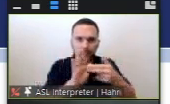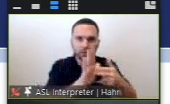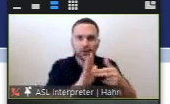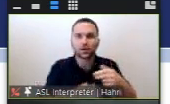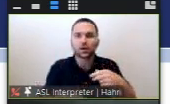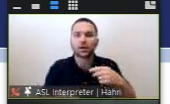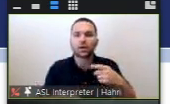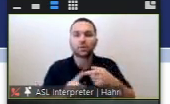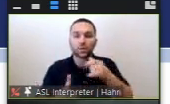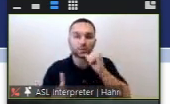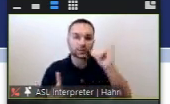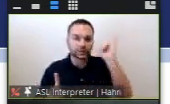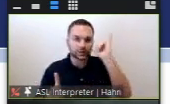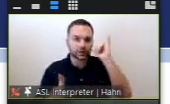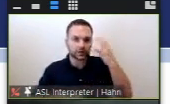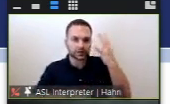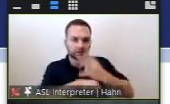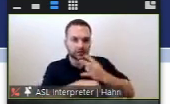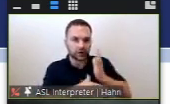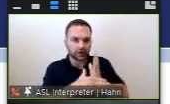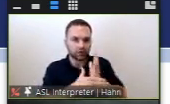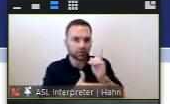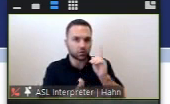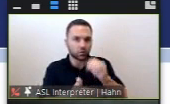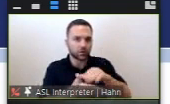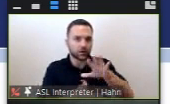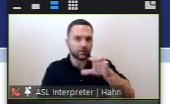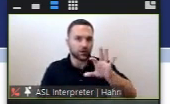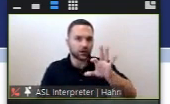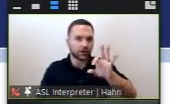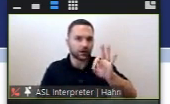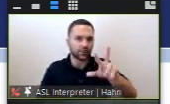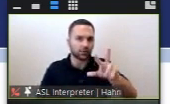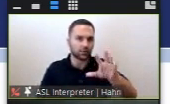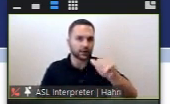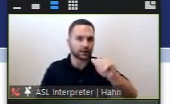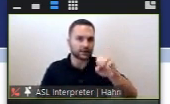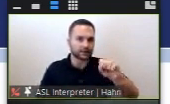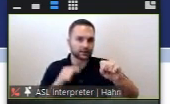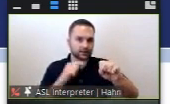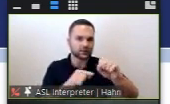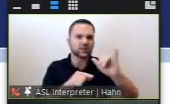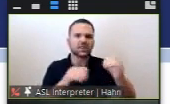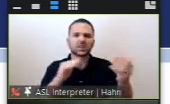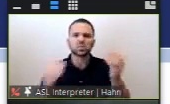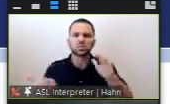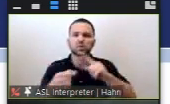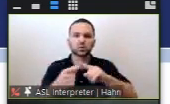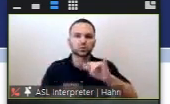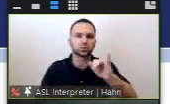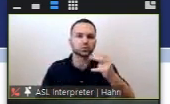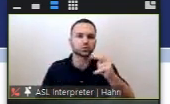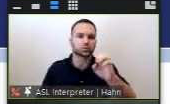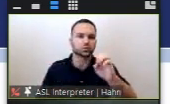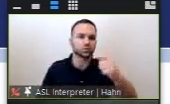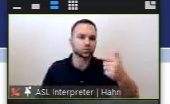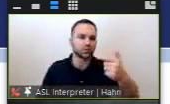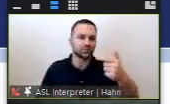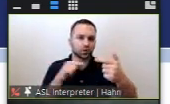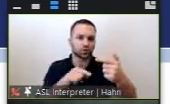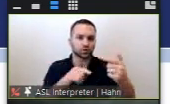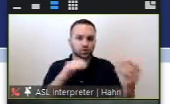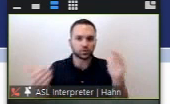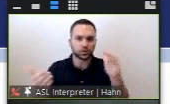had a 7-day average of 1,593 cases. And that's compared to June 21st, when we really saw our low number